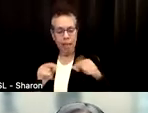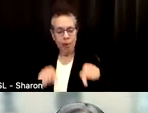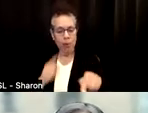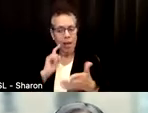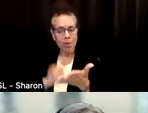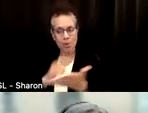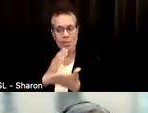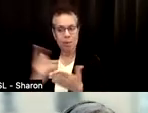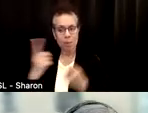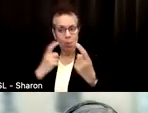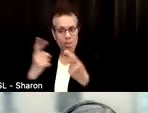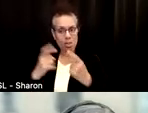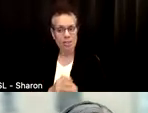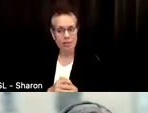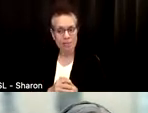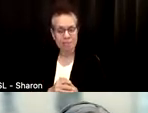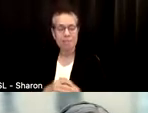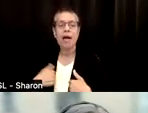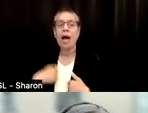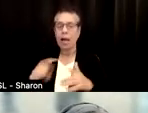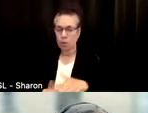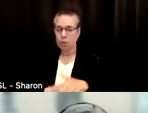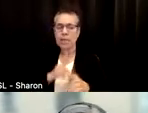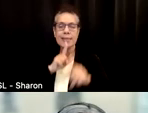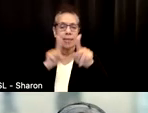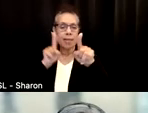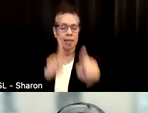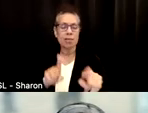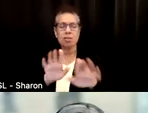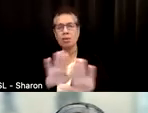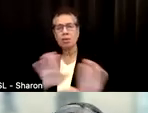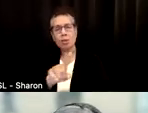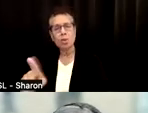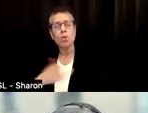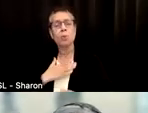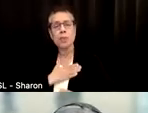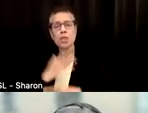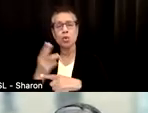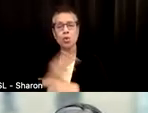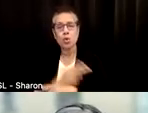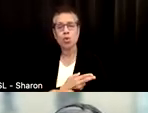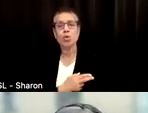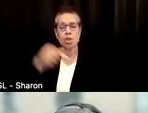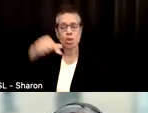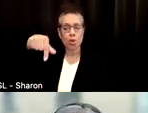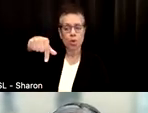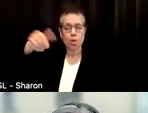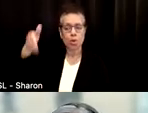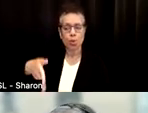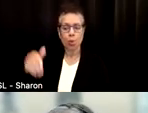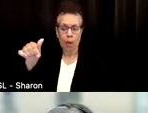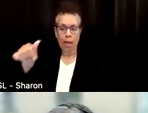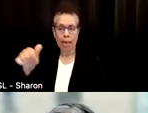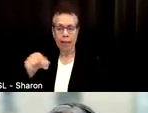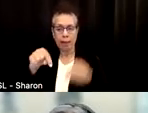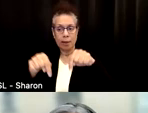going to start to ask those questions, but again, feel free to use the Q&A function. If you